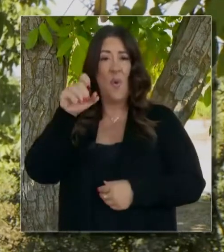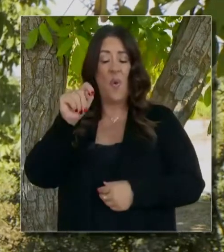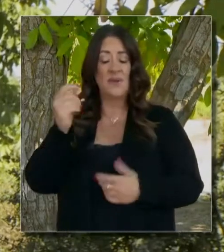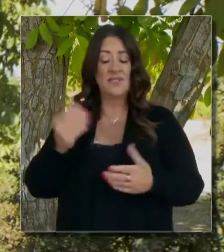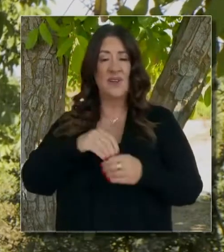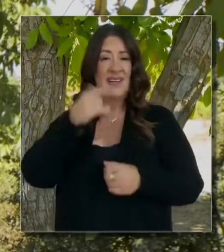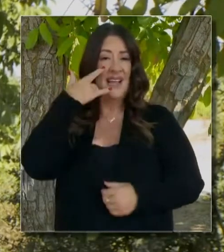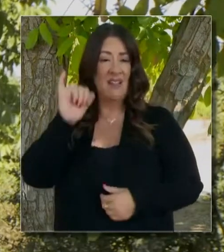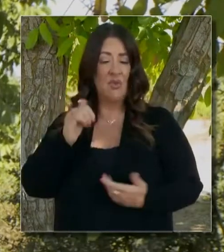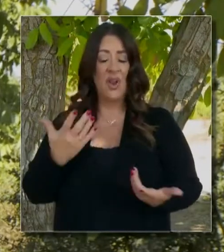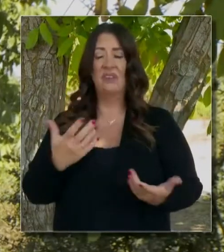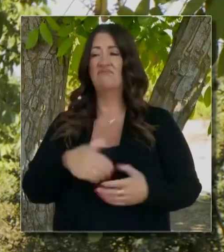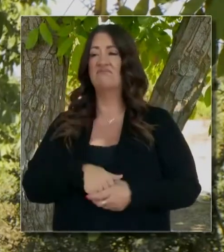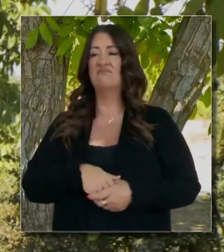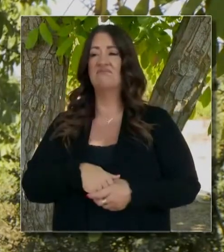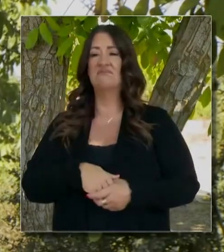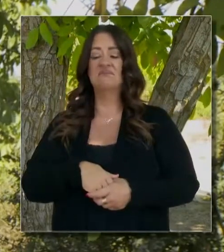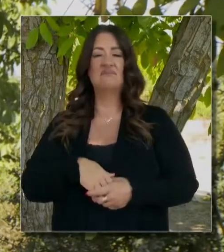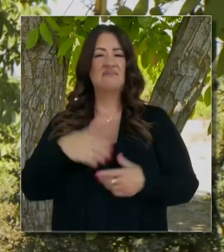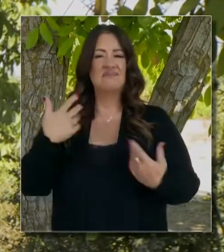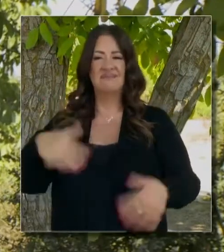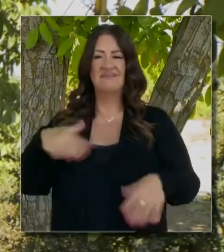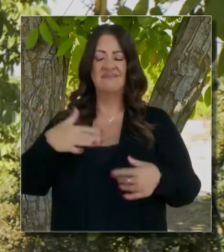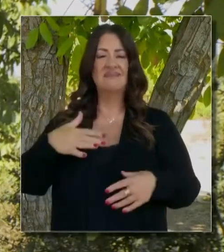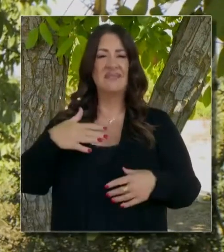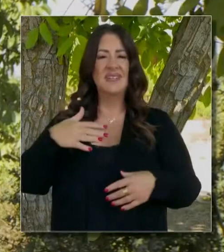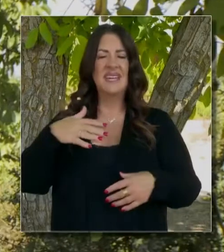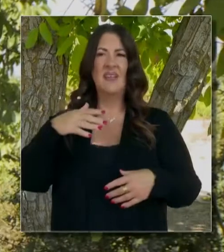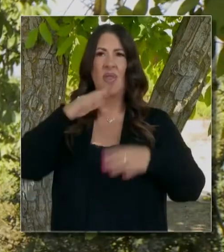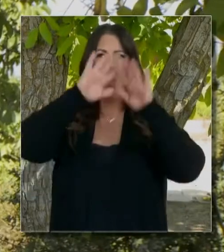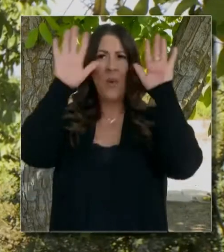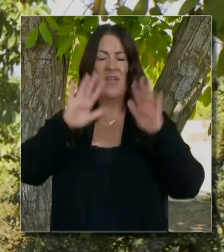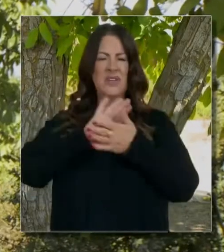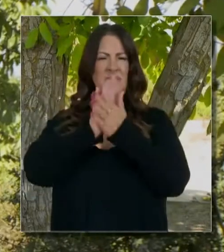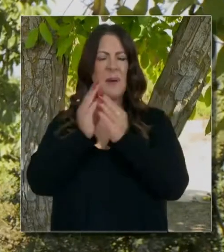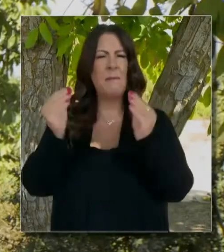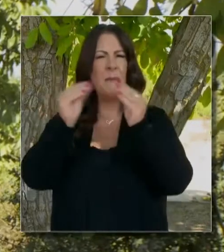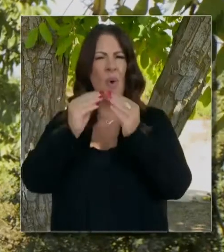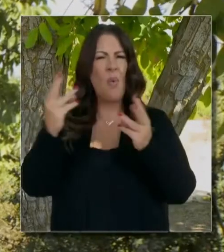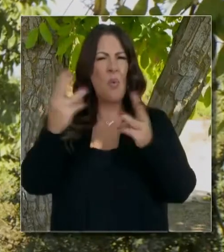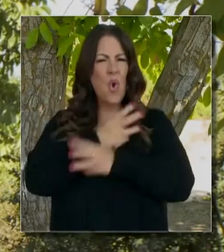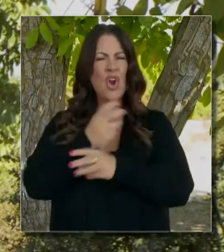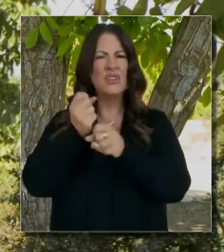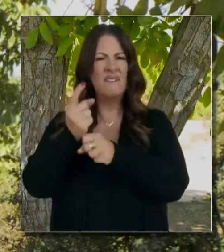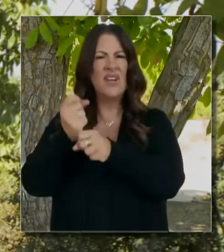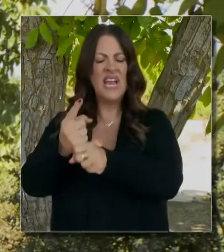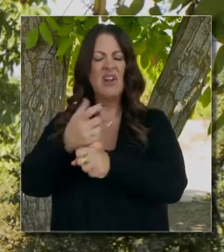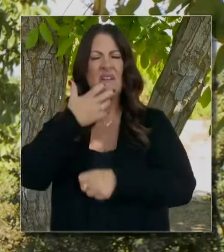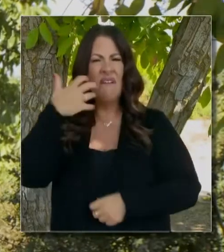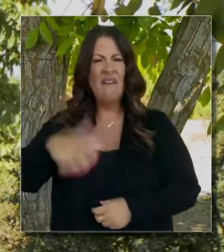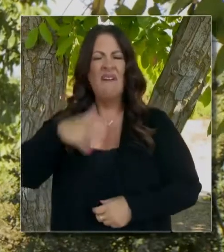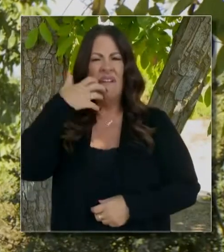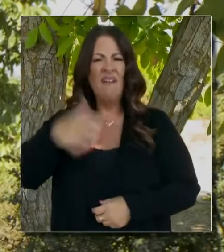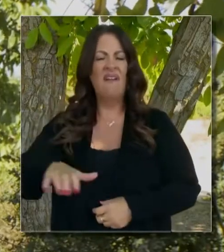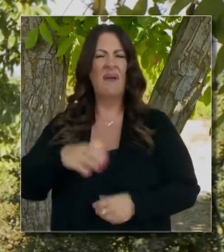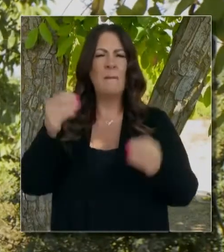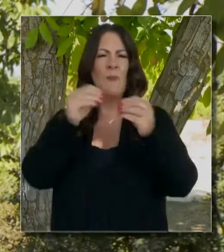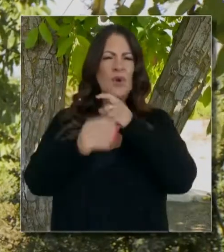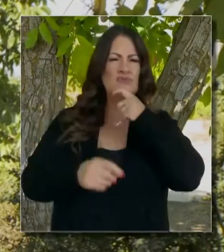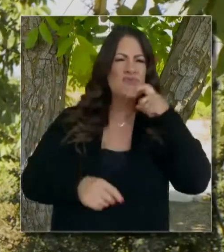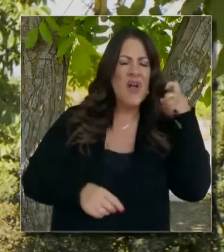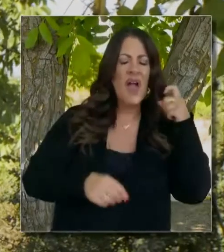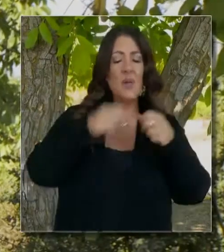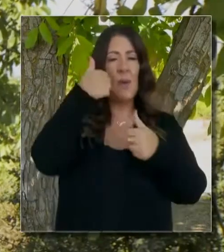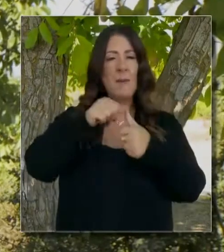alone here in the state proper. The hots are getting a lot hotter. The dries are getting a lot drier. Just recall, it was